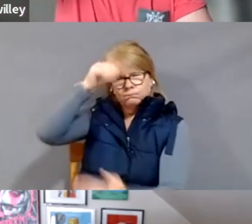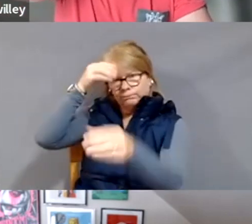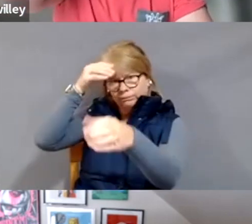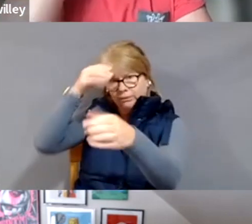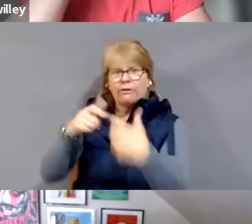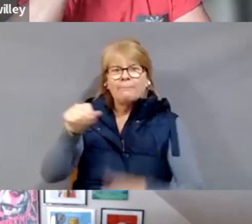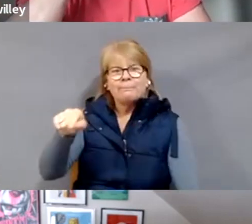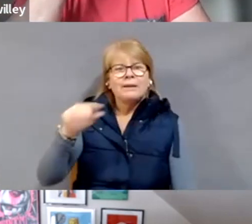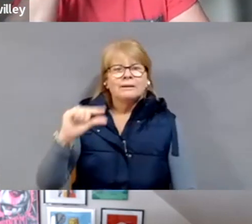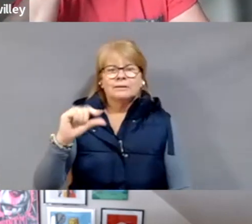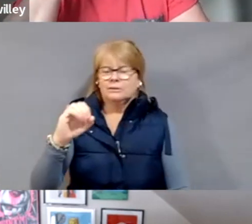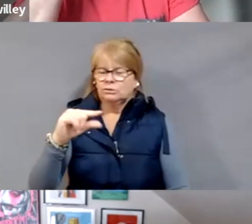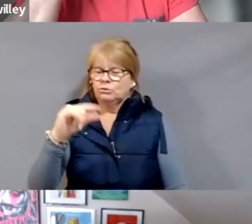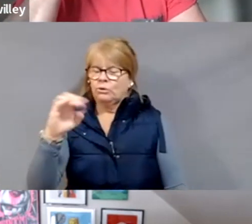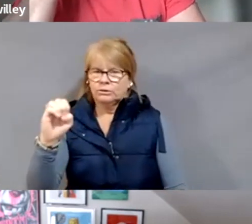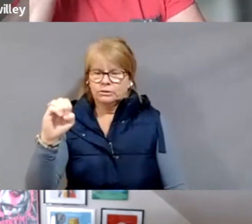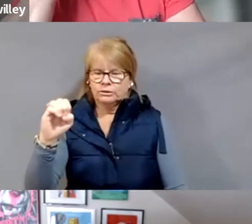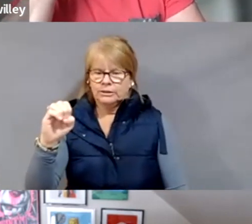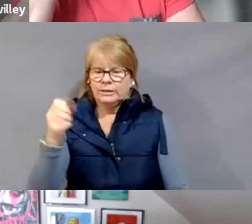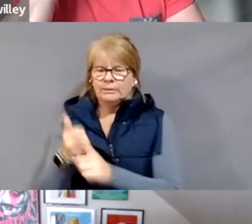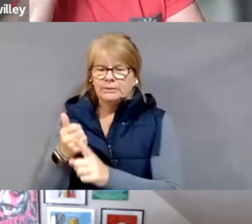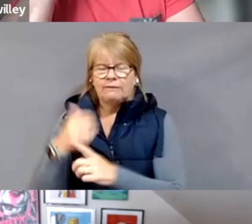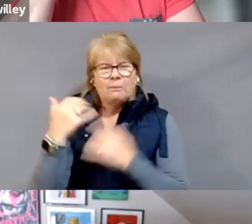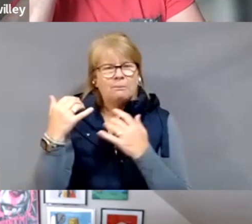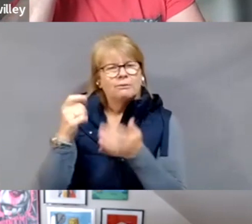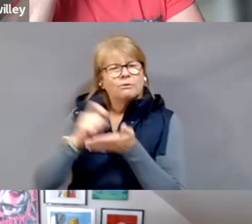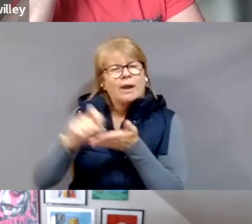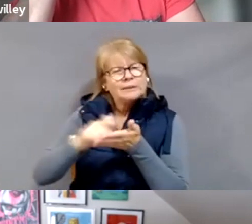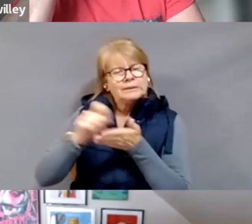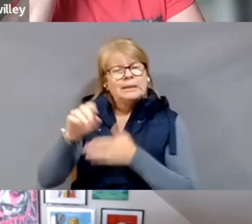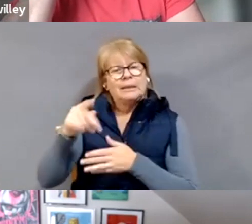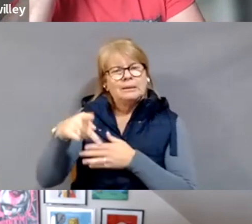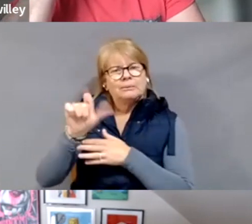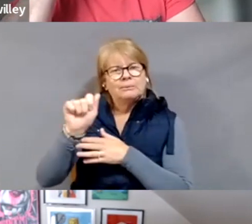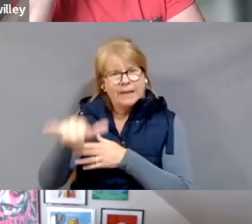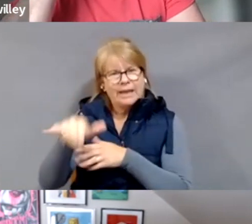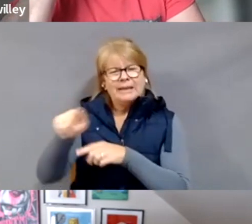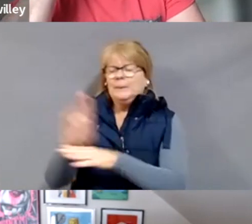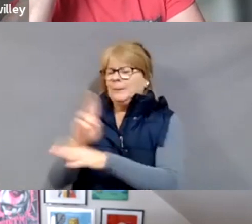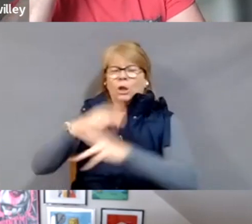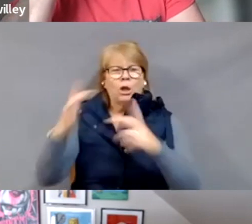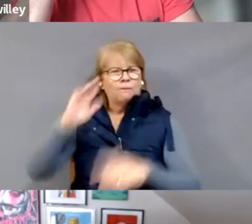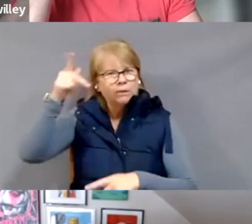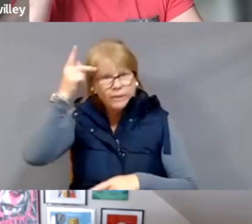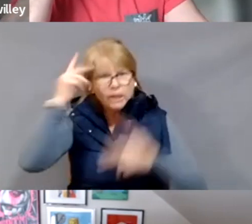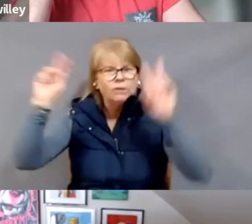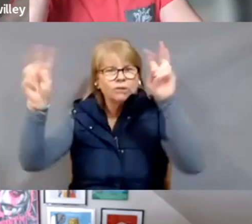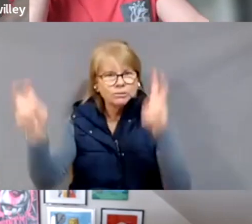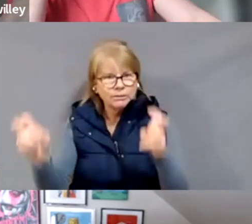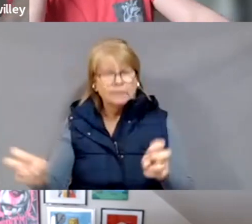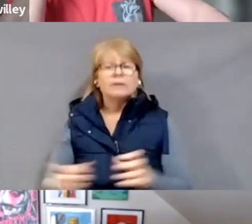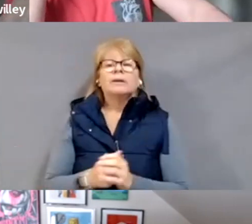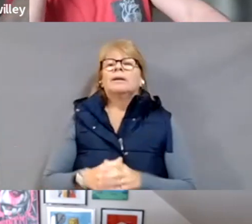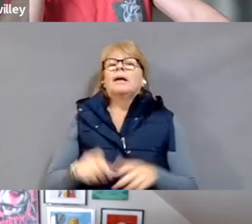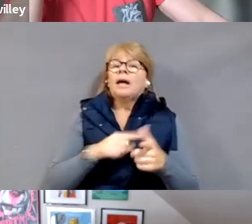a playwright, and I loved his work and his sense of politics. And then at the same time, the Blythe